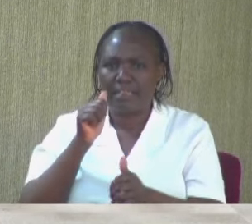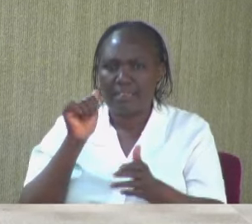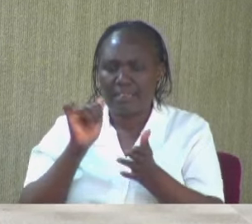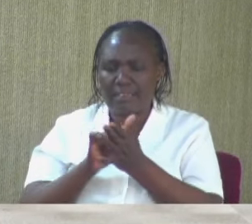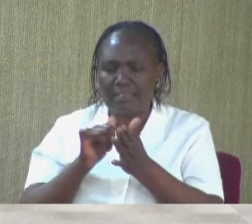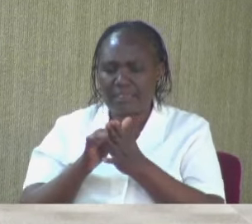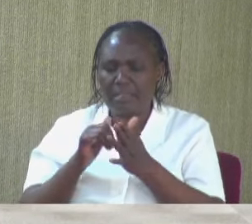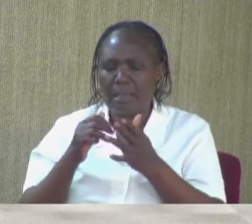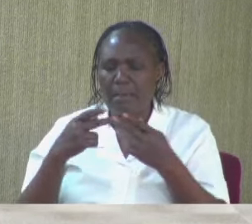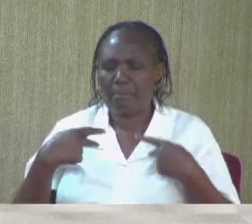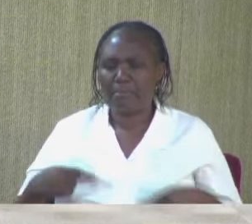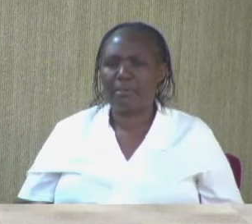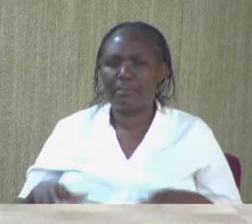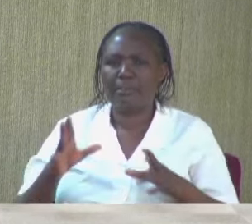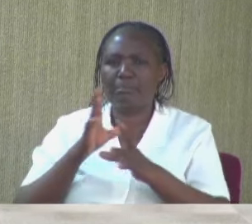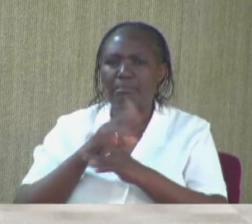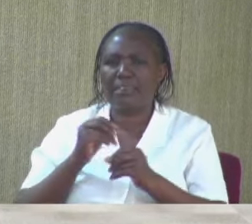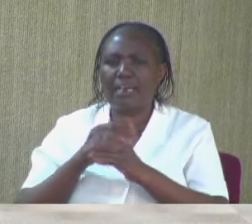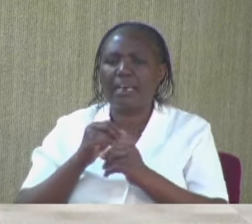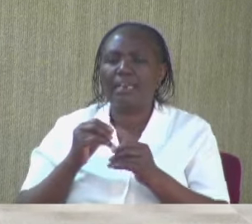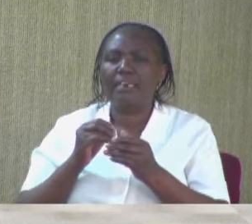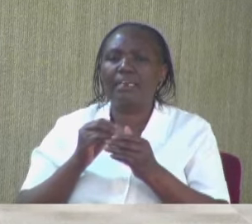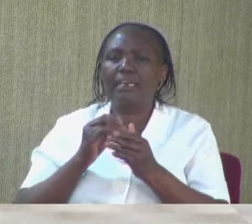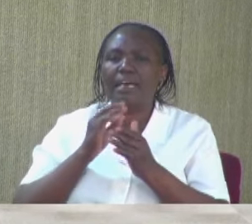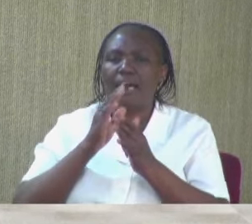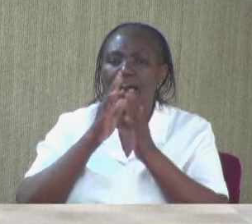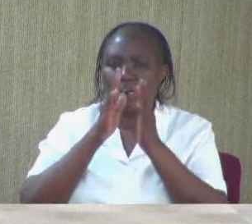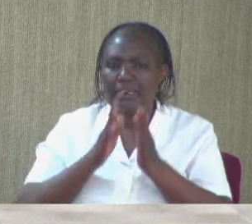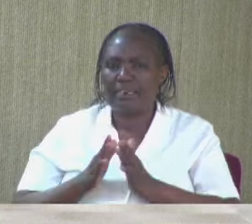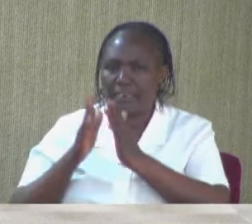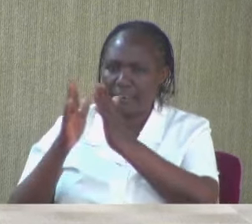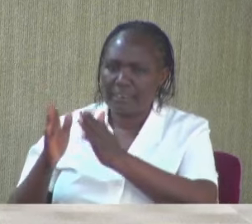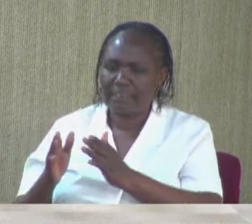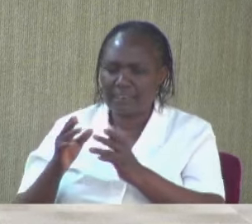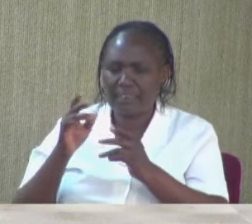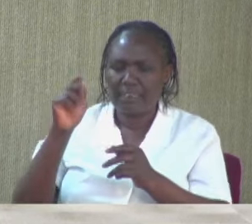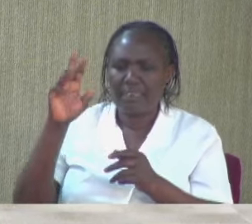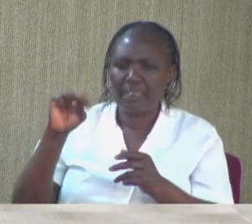order. And then you call it the word of God.